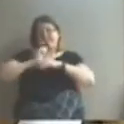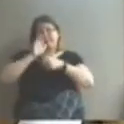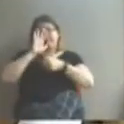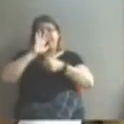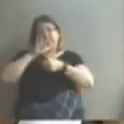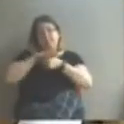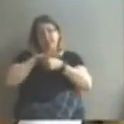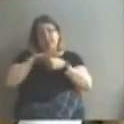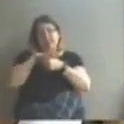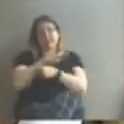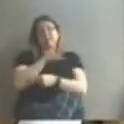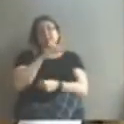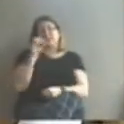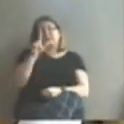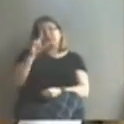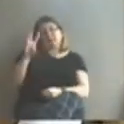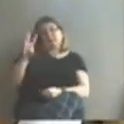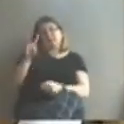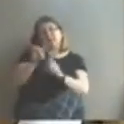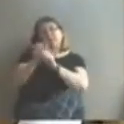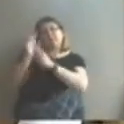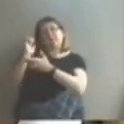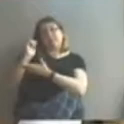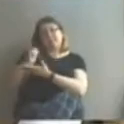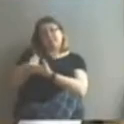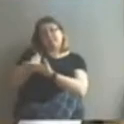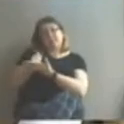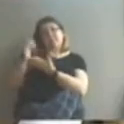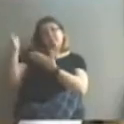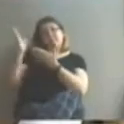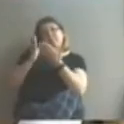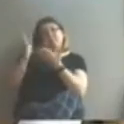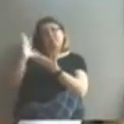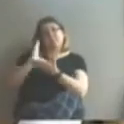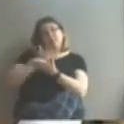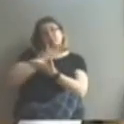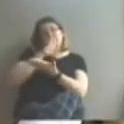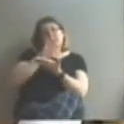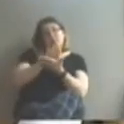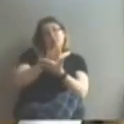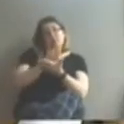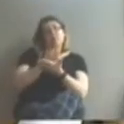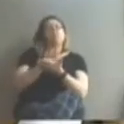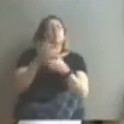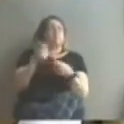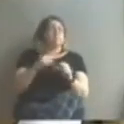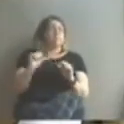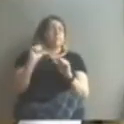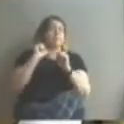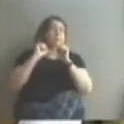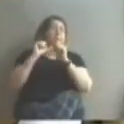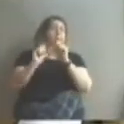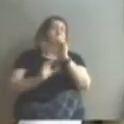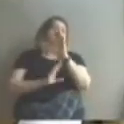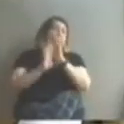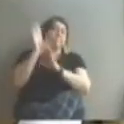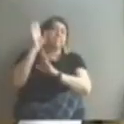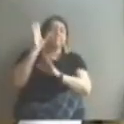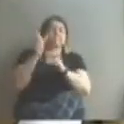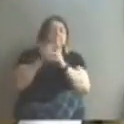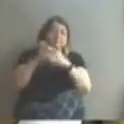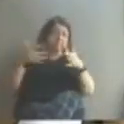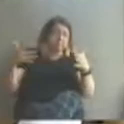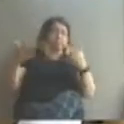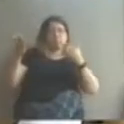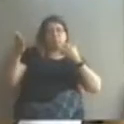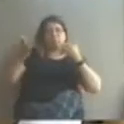are 26 that also help to serve our schools. In an effort to continue to build the capacity to serve, we thought